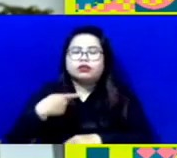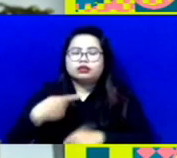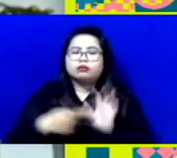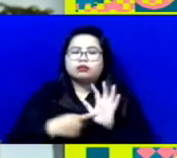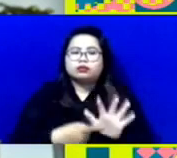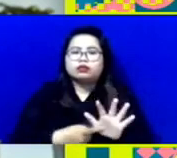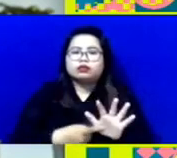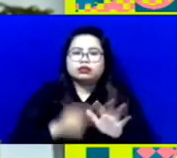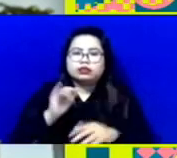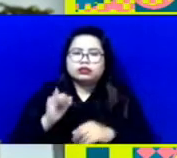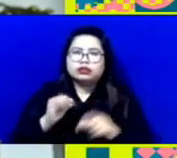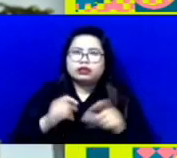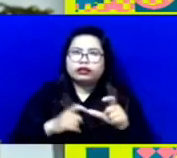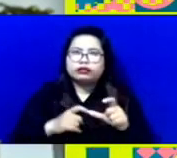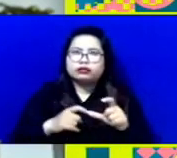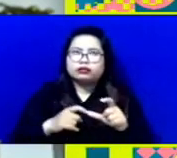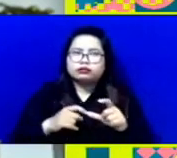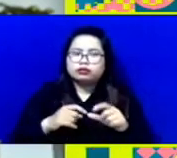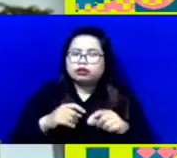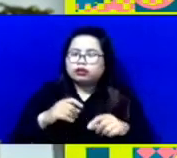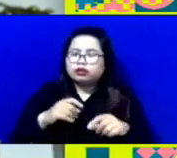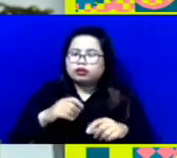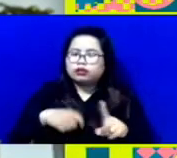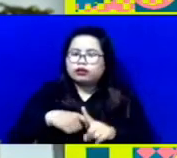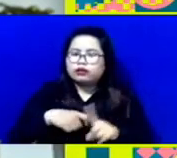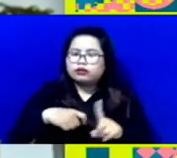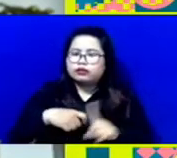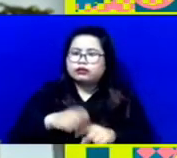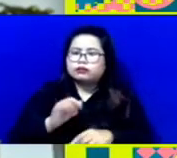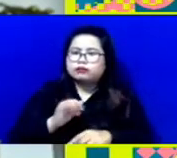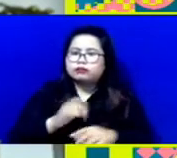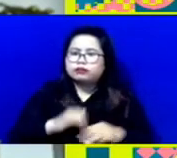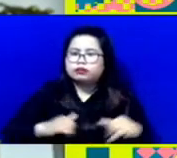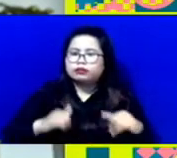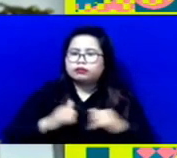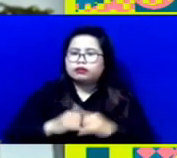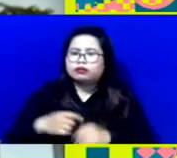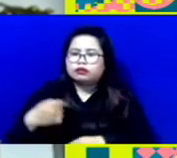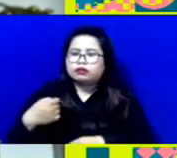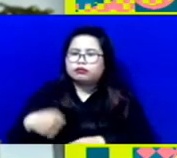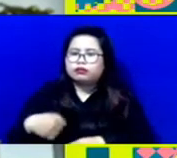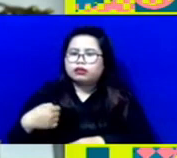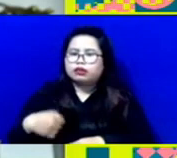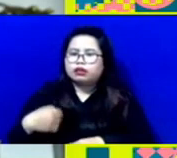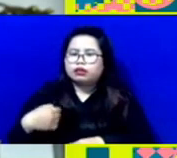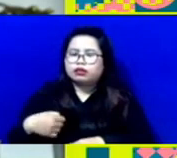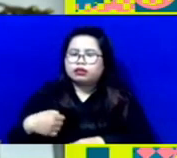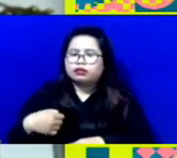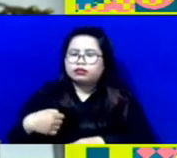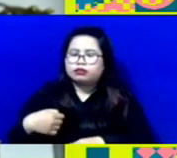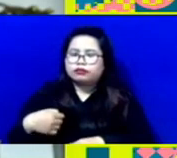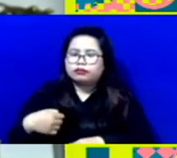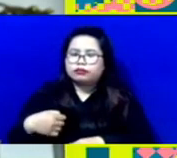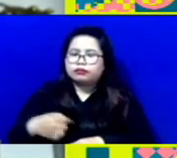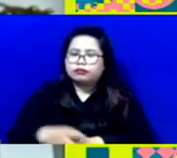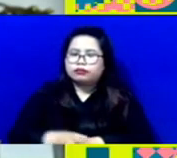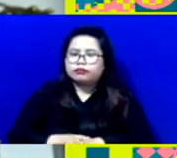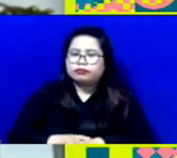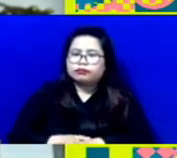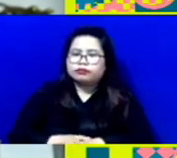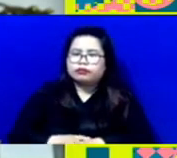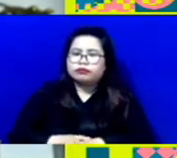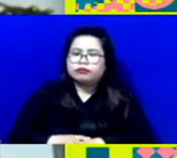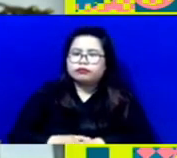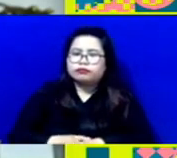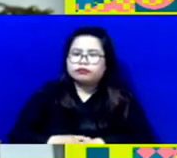of Investment and Ministries of Cooperative and MSMEs to support the private sectors in implementing